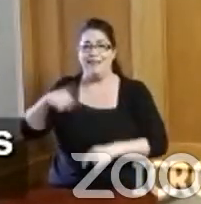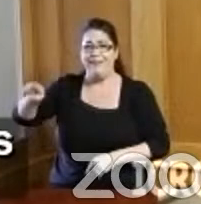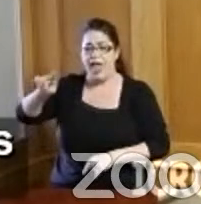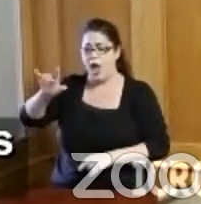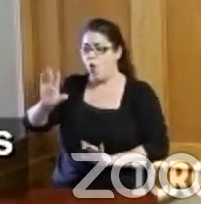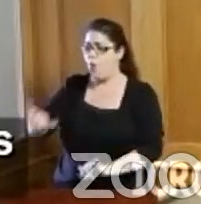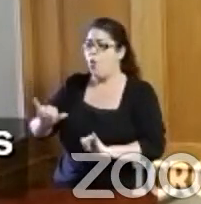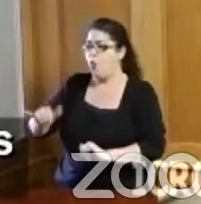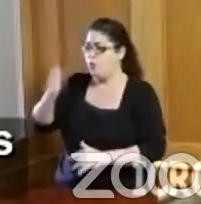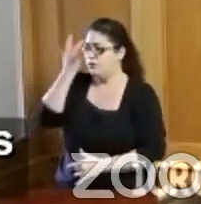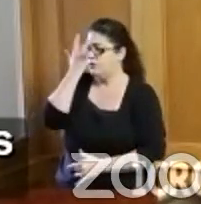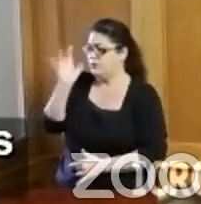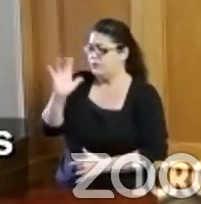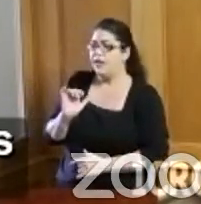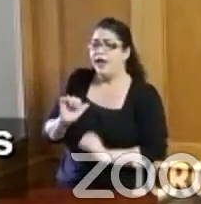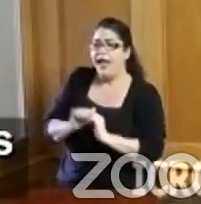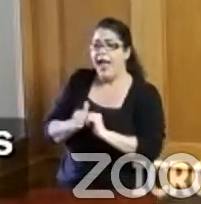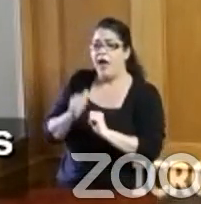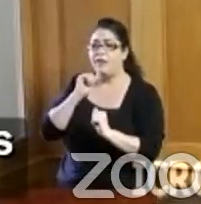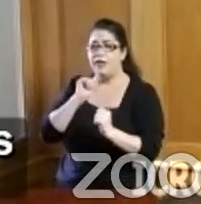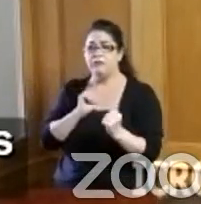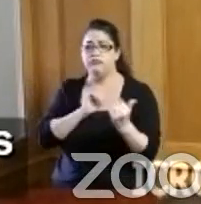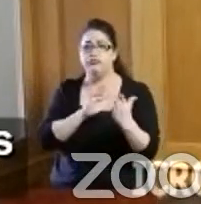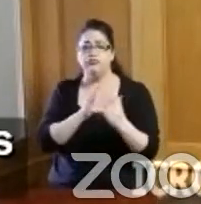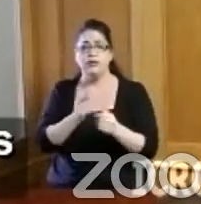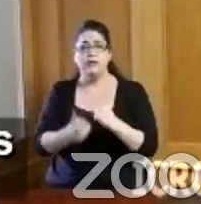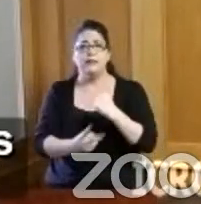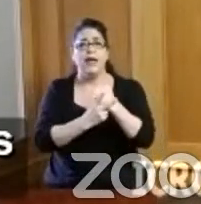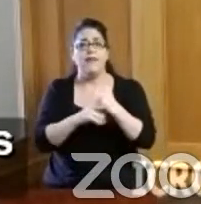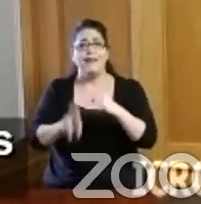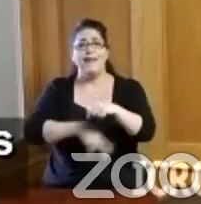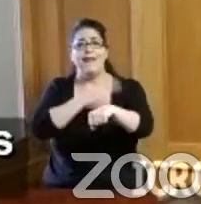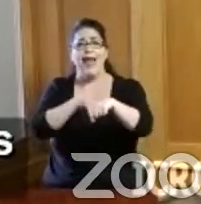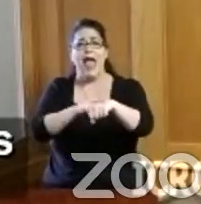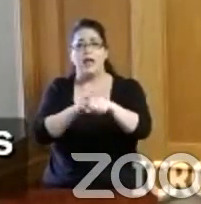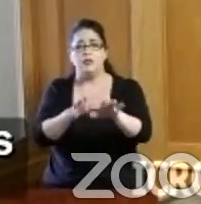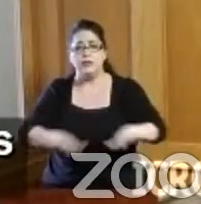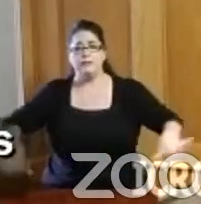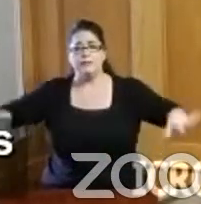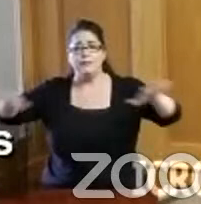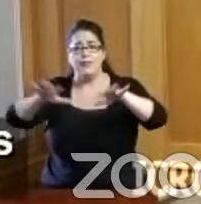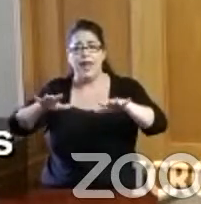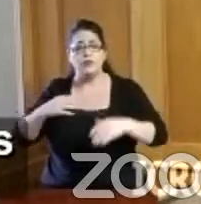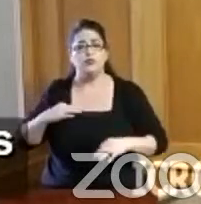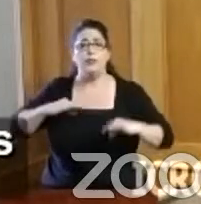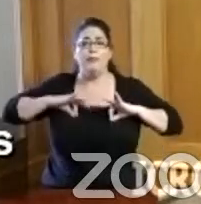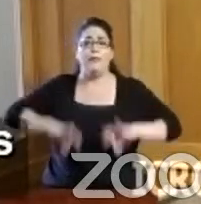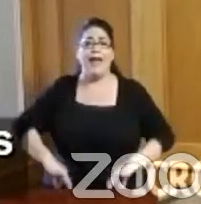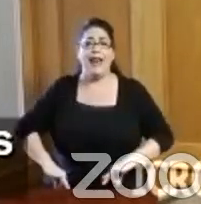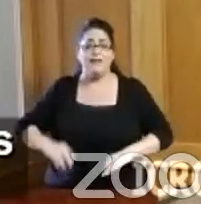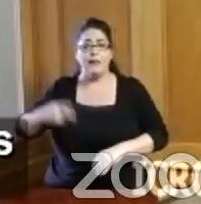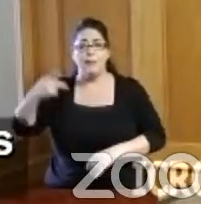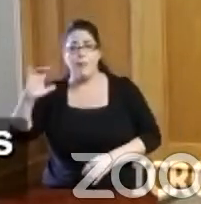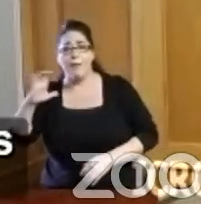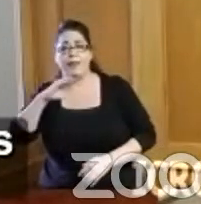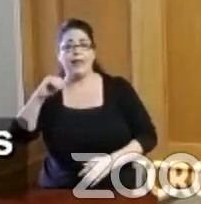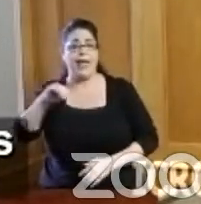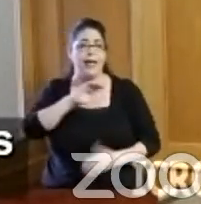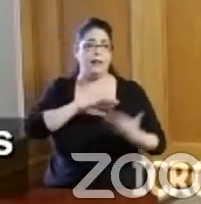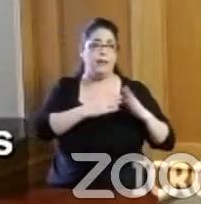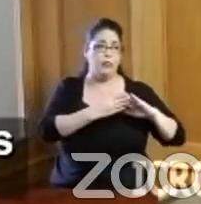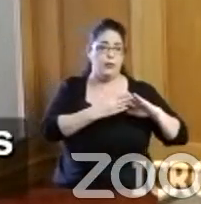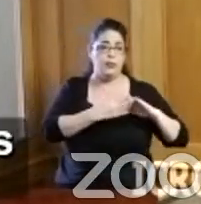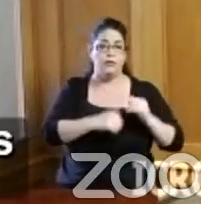practice of reserving substantial natural space for the benefit of the residents as well as the general public. The